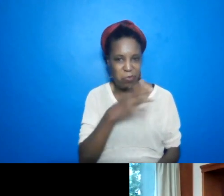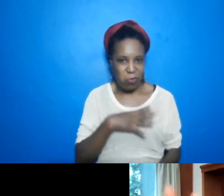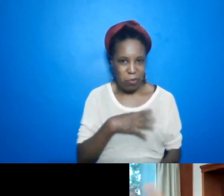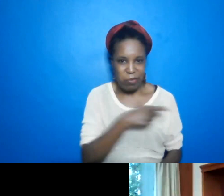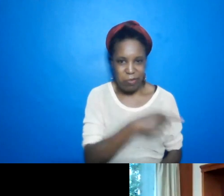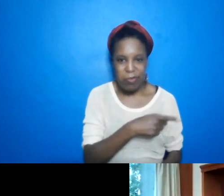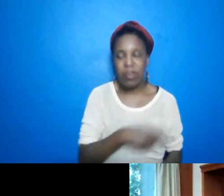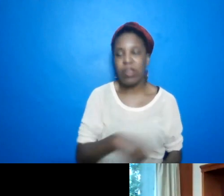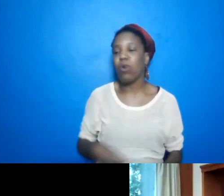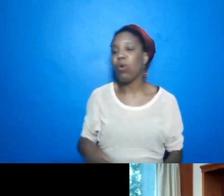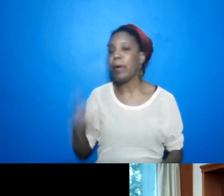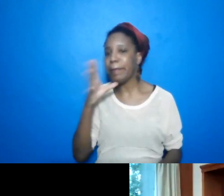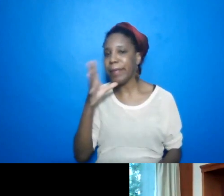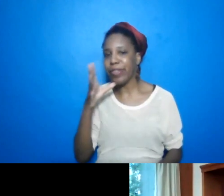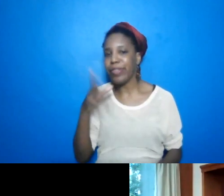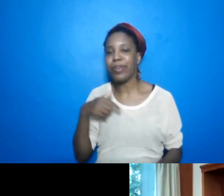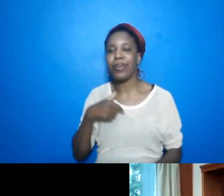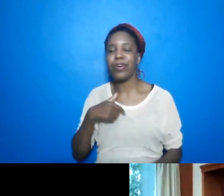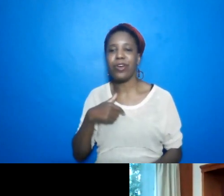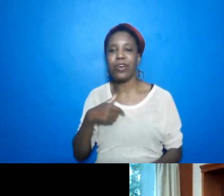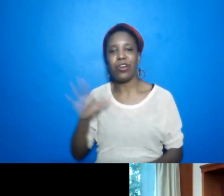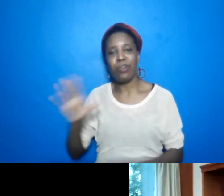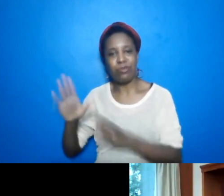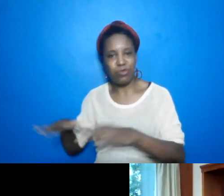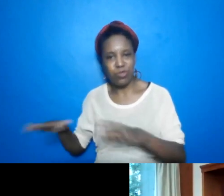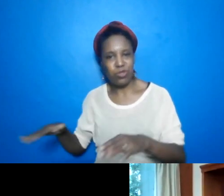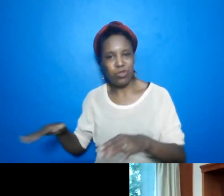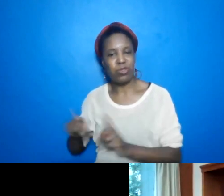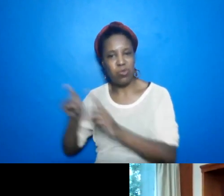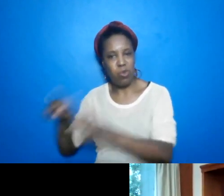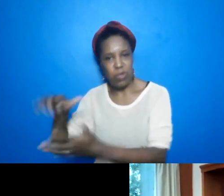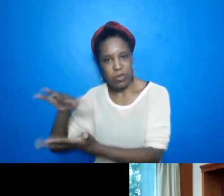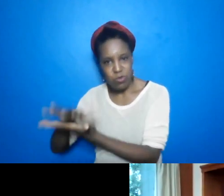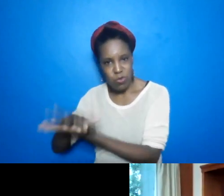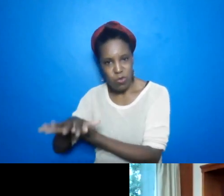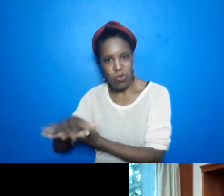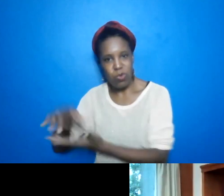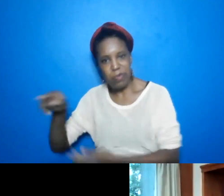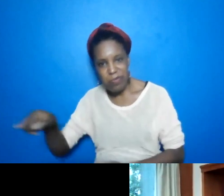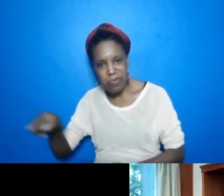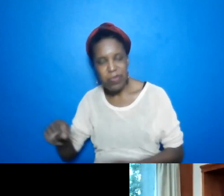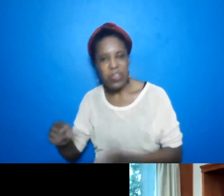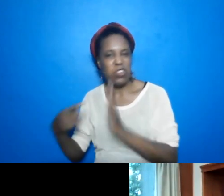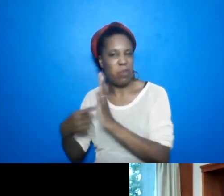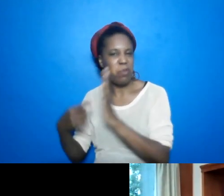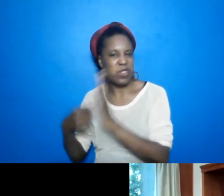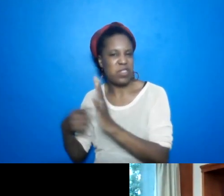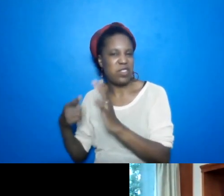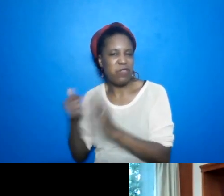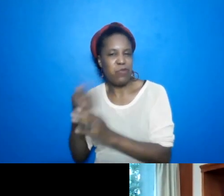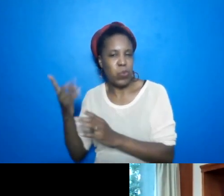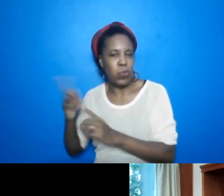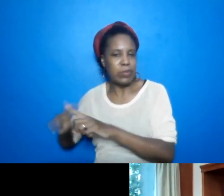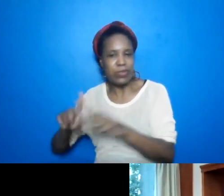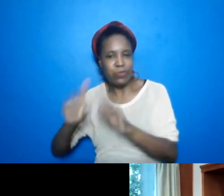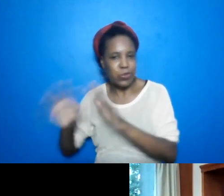to this public school, right? Has children in this public school, represents a variety of different things, but it's not like she's checking all those boxes.